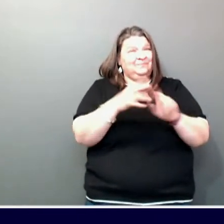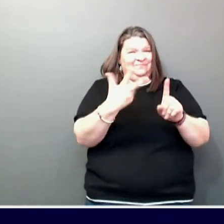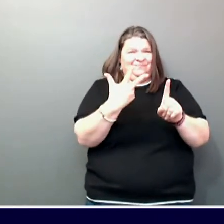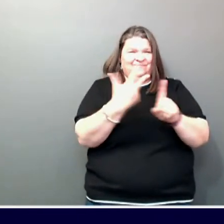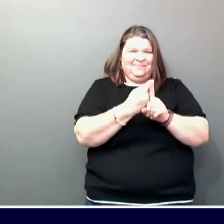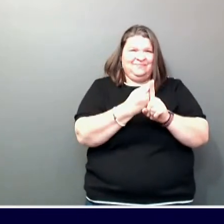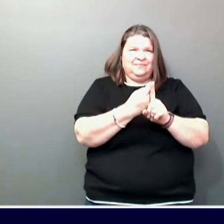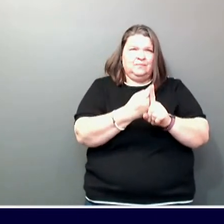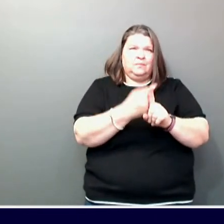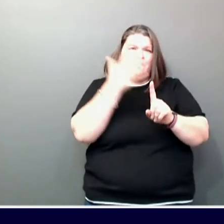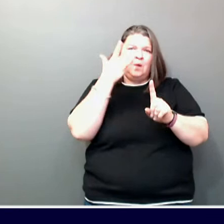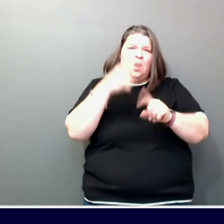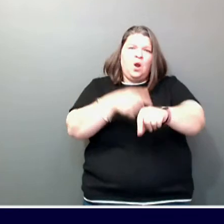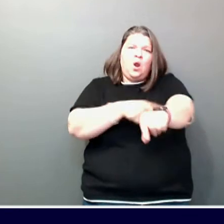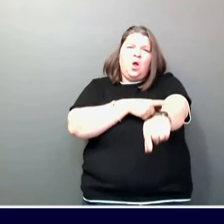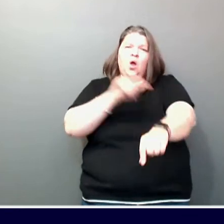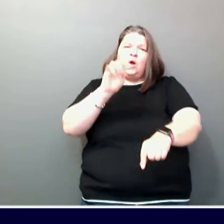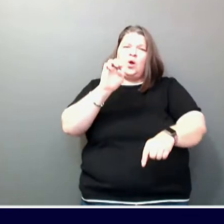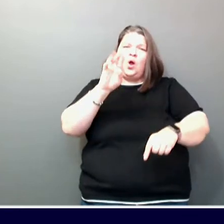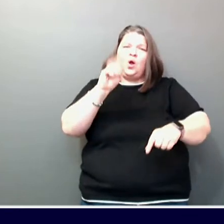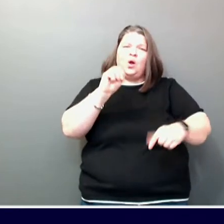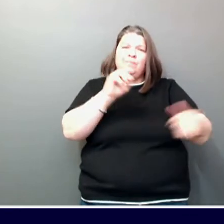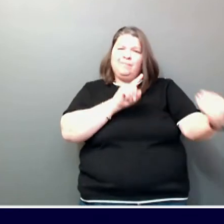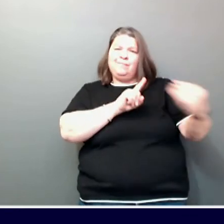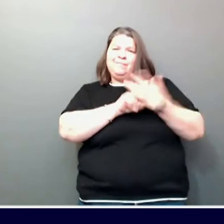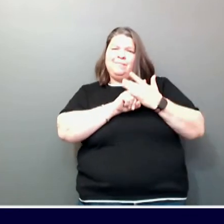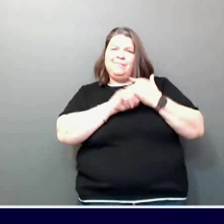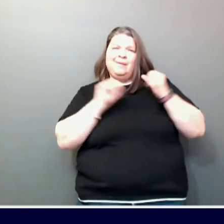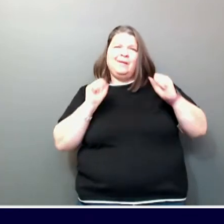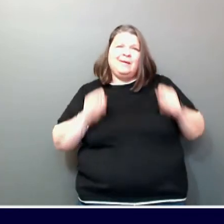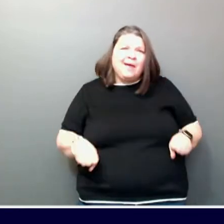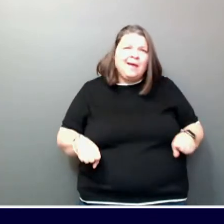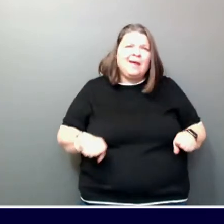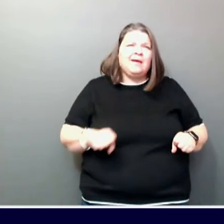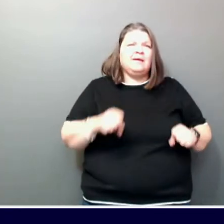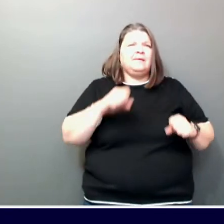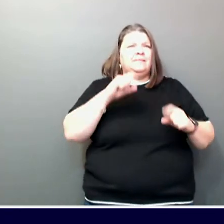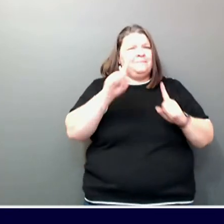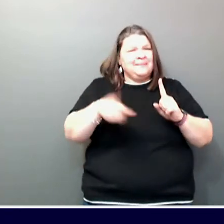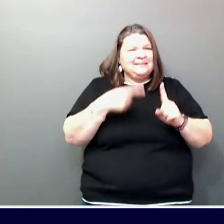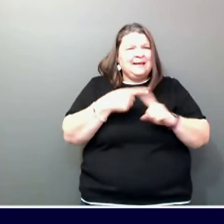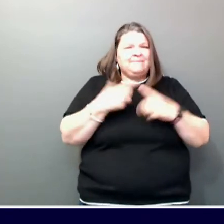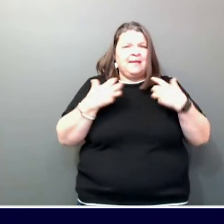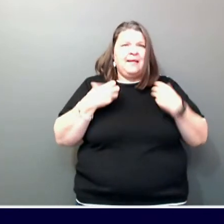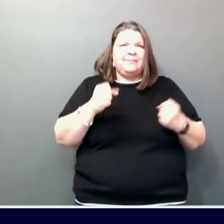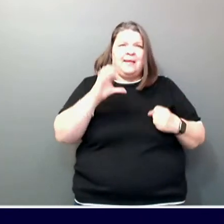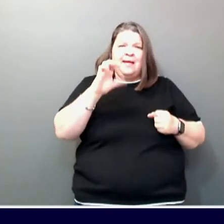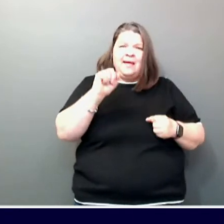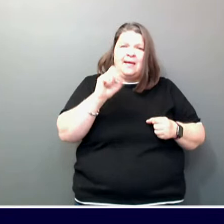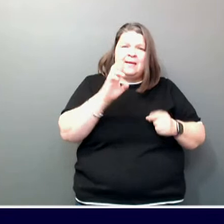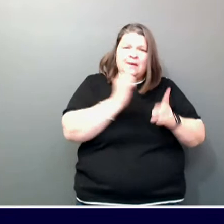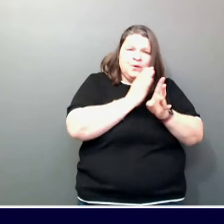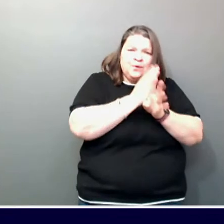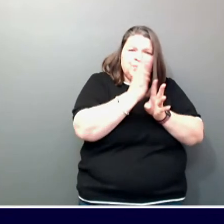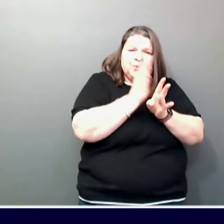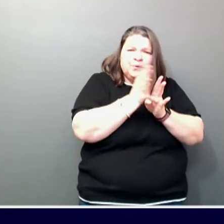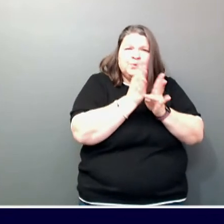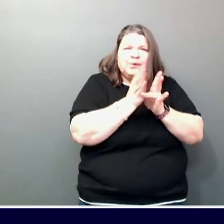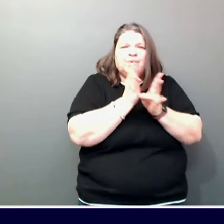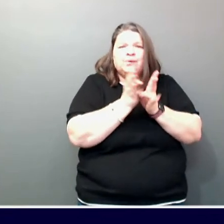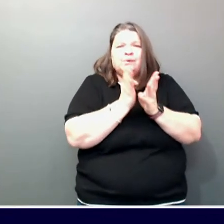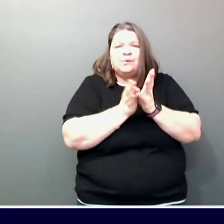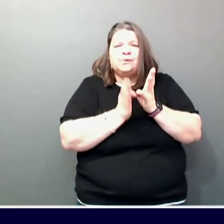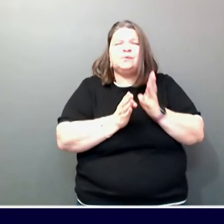settings, but that's the history of the Maine rule. And I would note that the federal government, through the Centers for Medicare and Medicaid